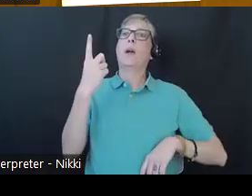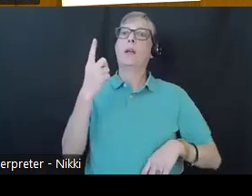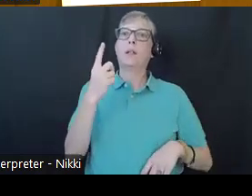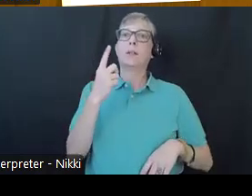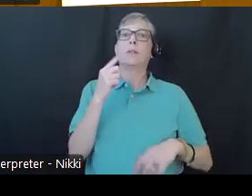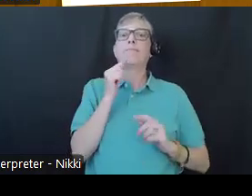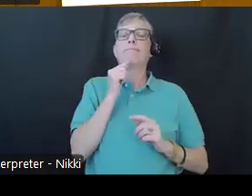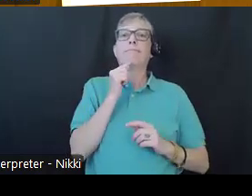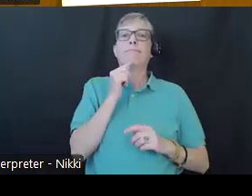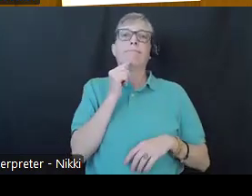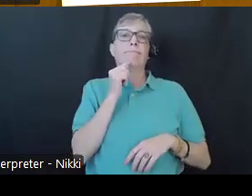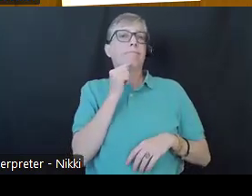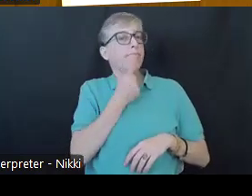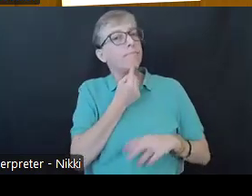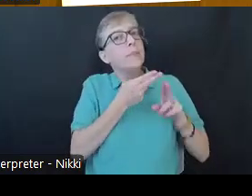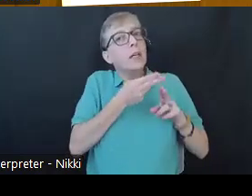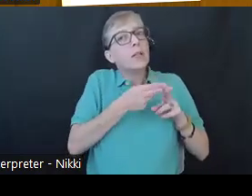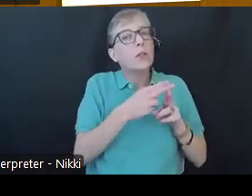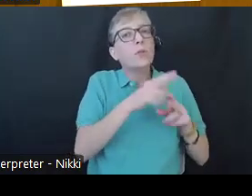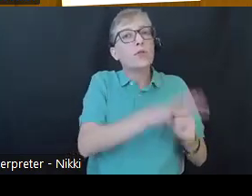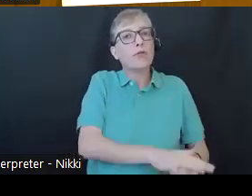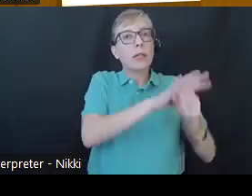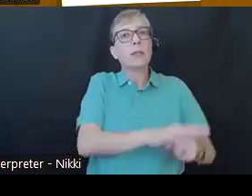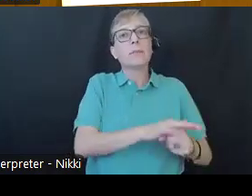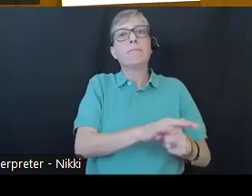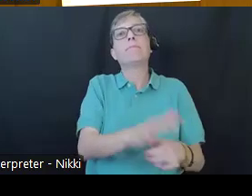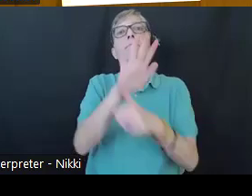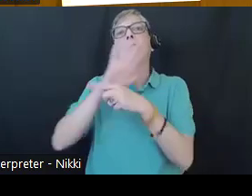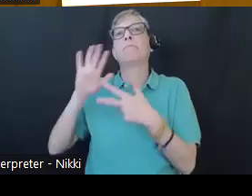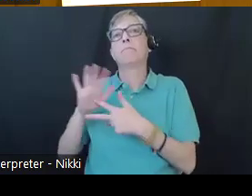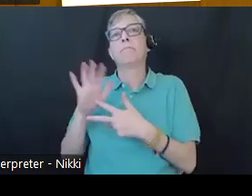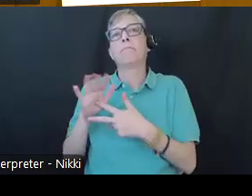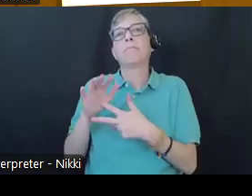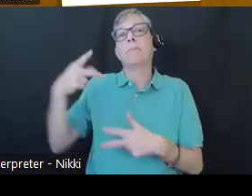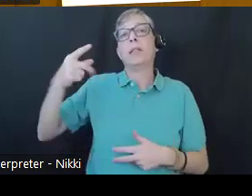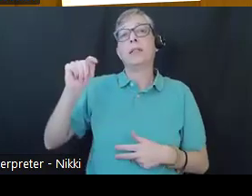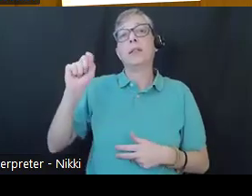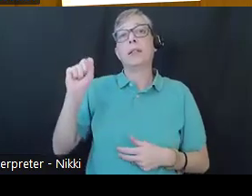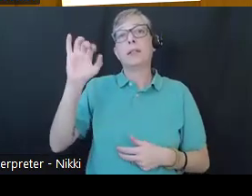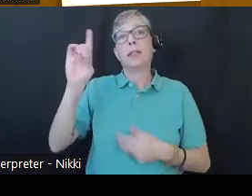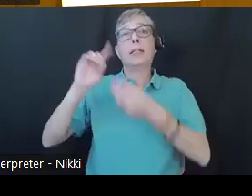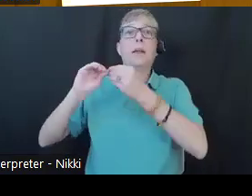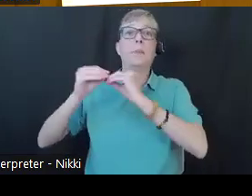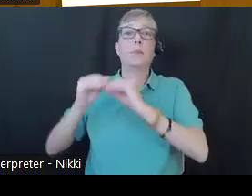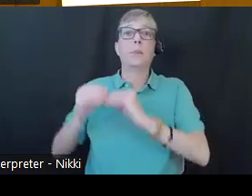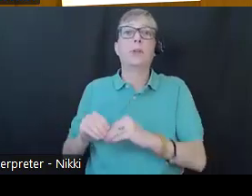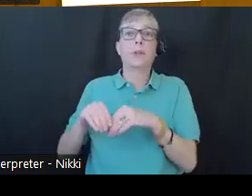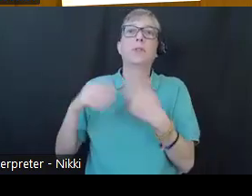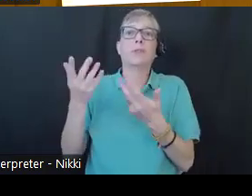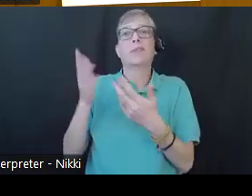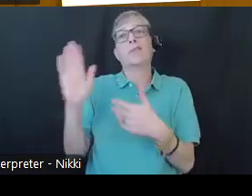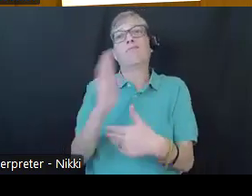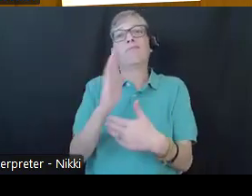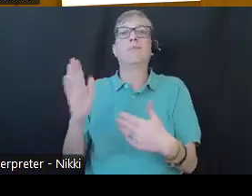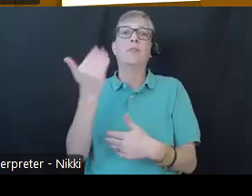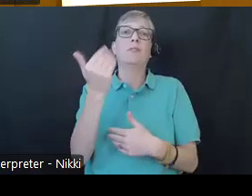of PTSD at 1 year really range from 15 to 45%. And some of the risk factors for PTSD vary,